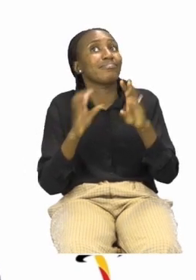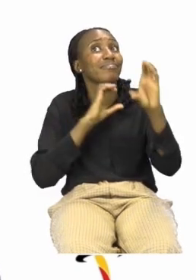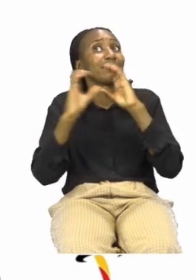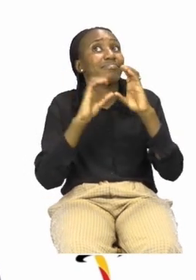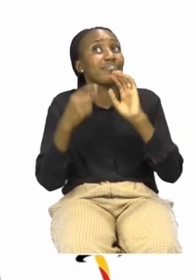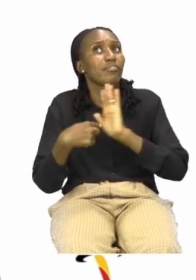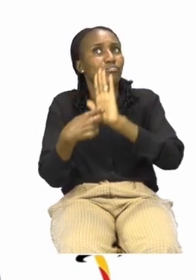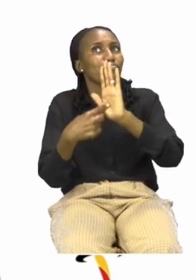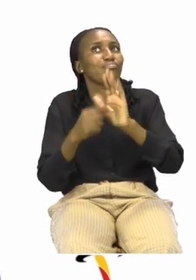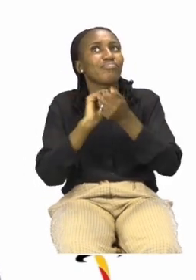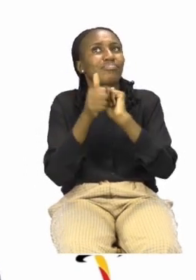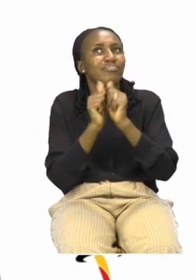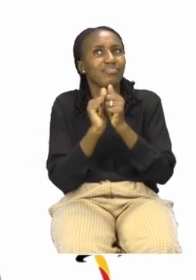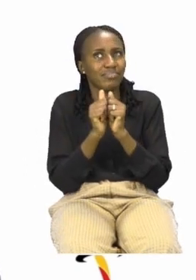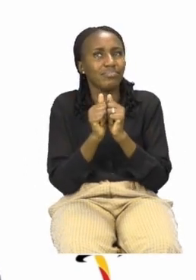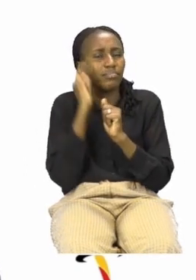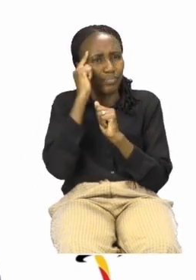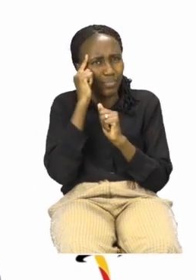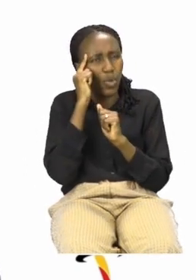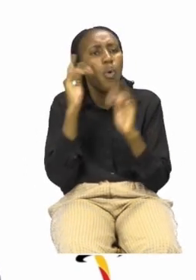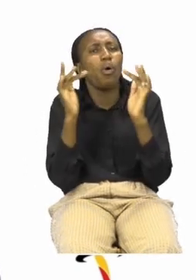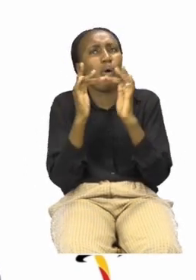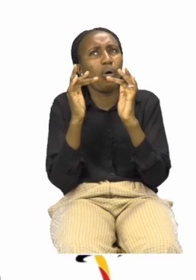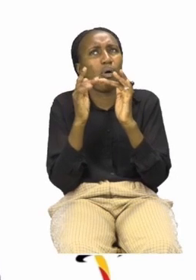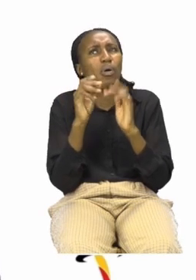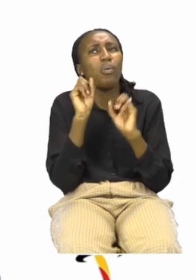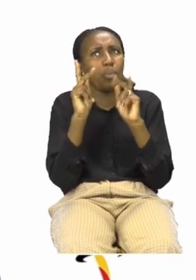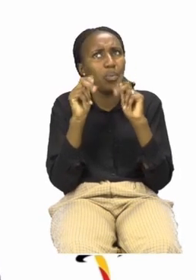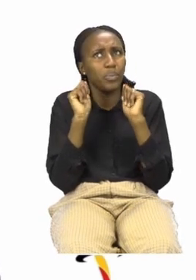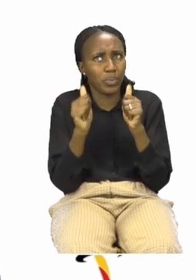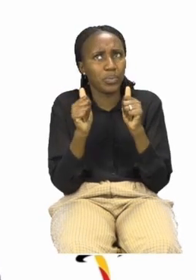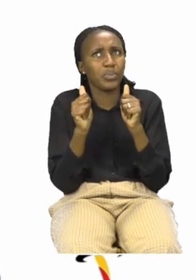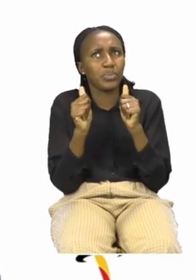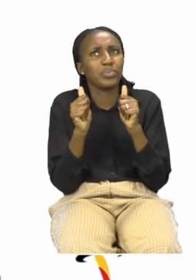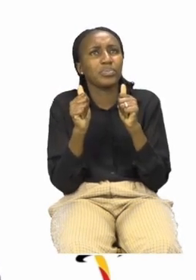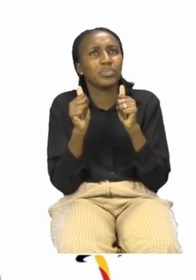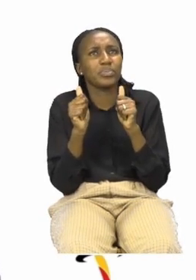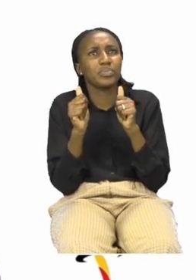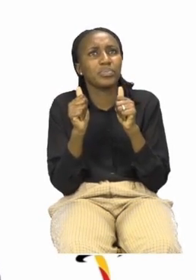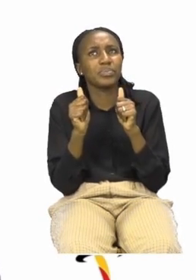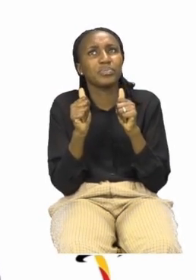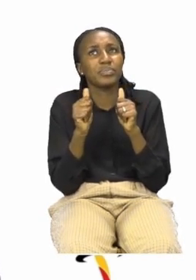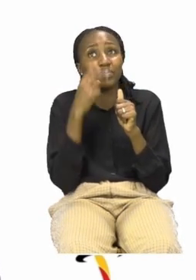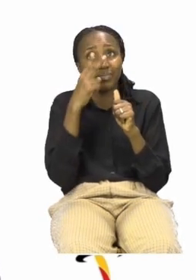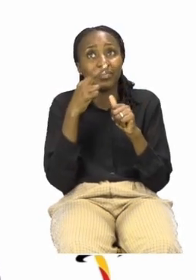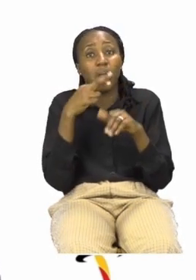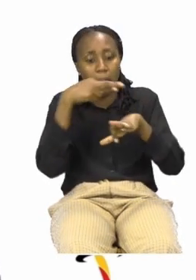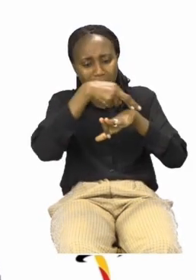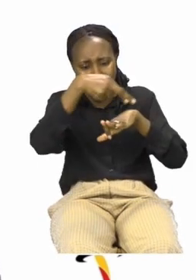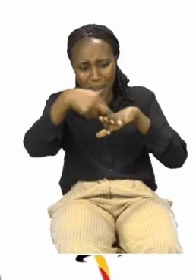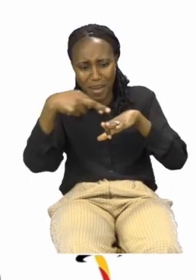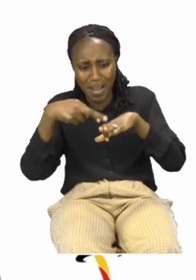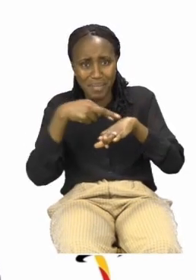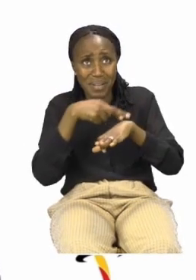sport industry. That's why we came with digital. And the digital, if you look at the second edition, it's going to reach all the 4 corners of this country. The